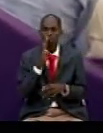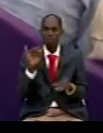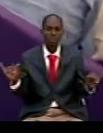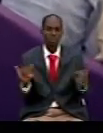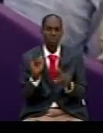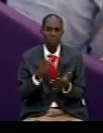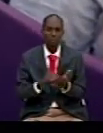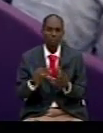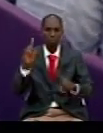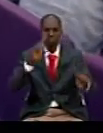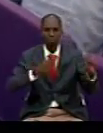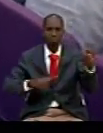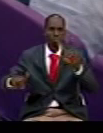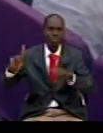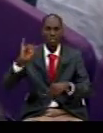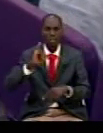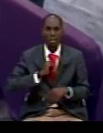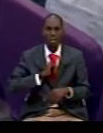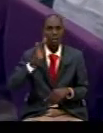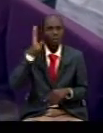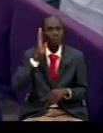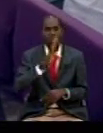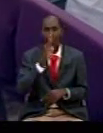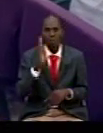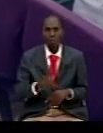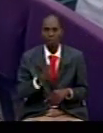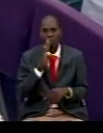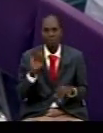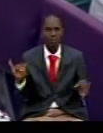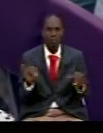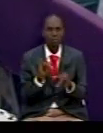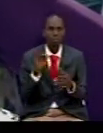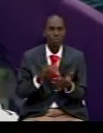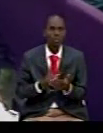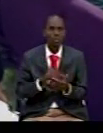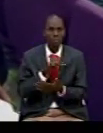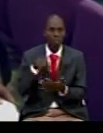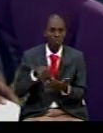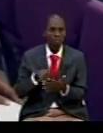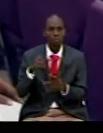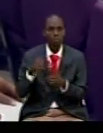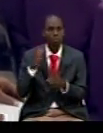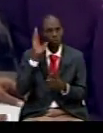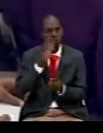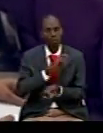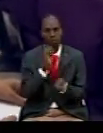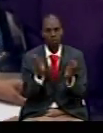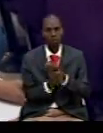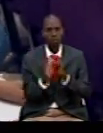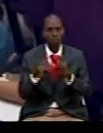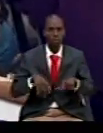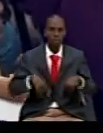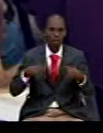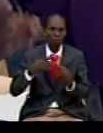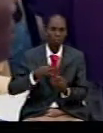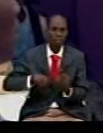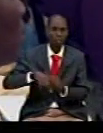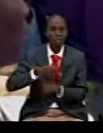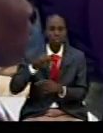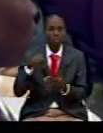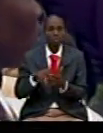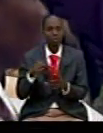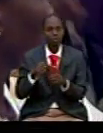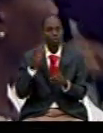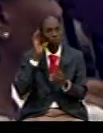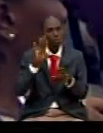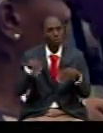I will never be the same again. This Word will turn your life around. This Word will give